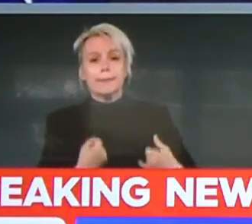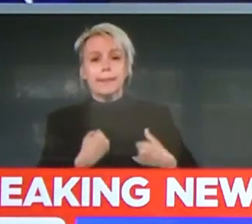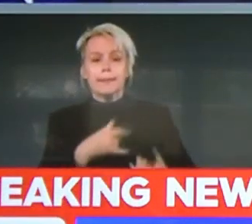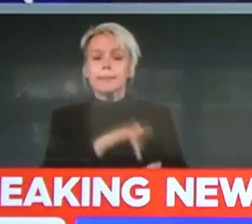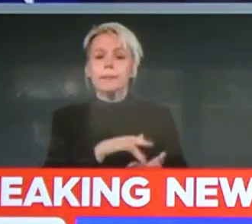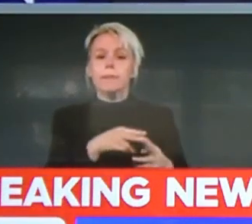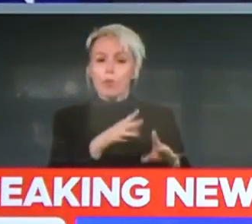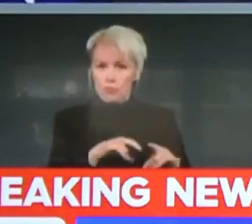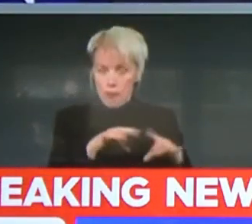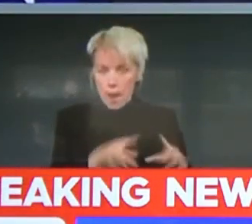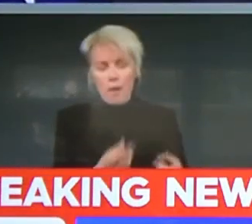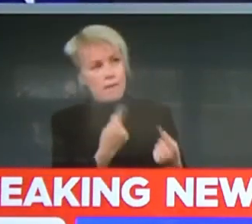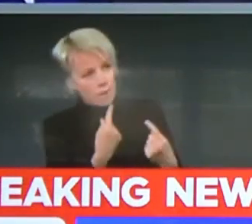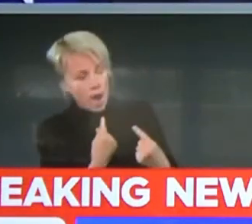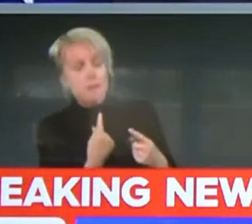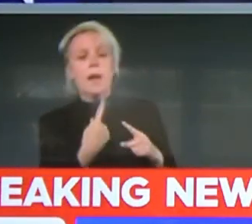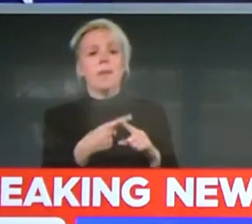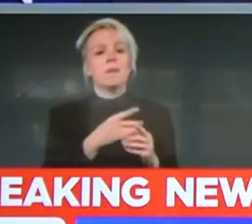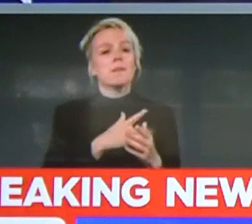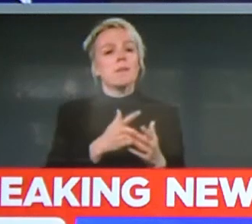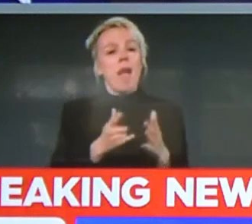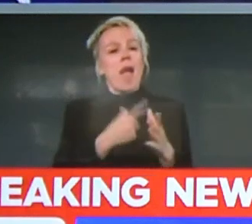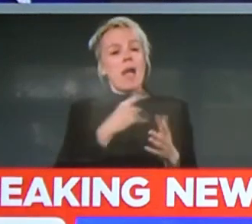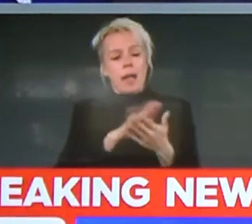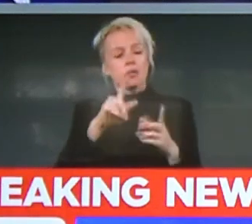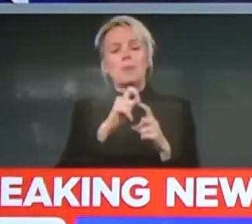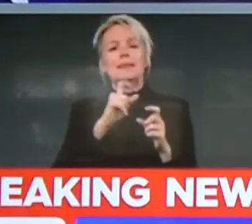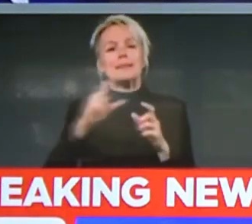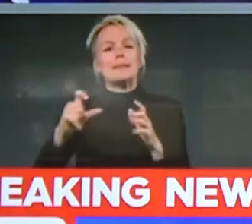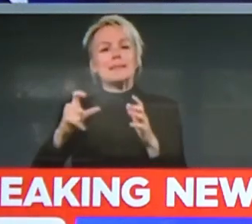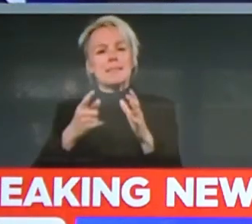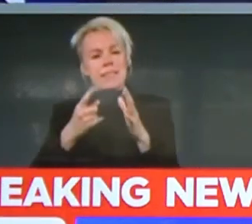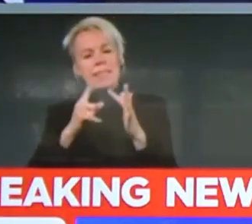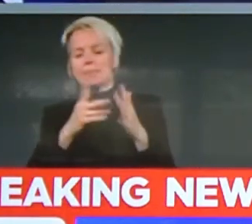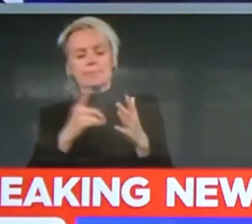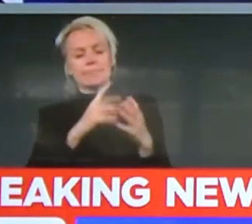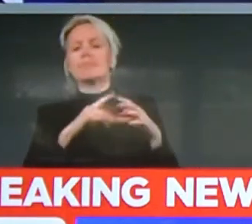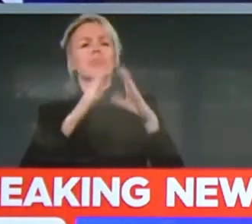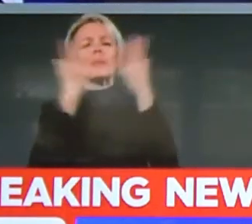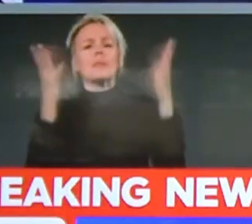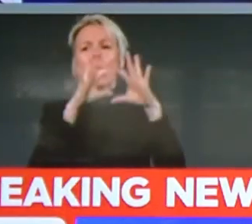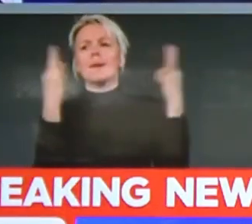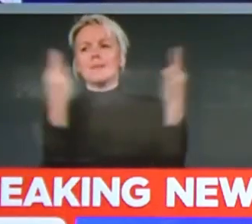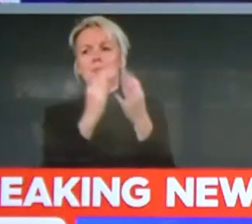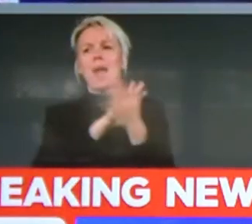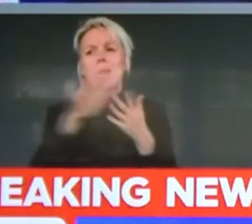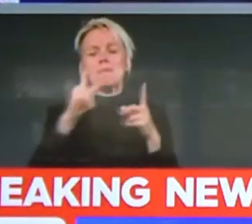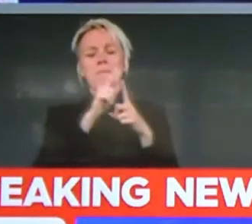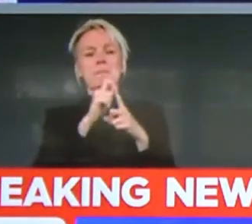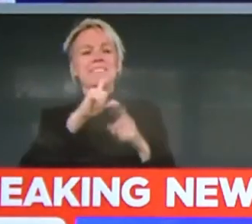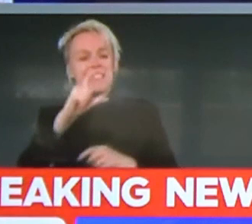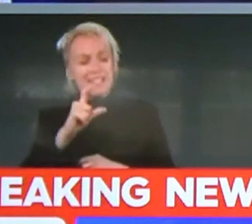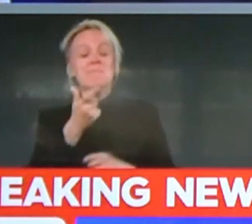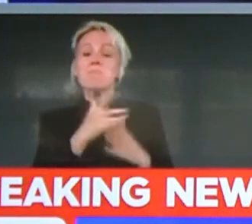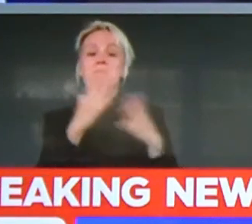advisory group, and the AHPPC, with another half a dozen academic experts in that, and that